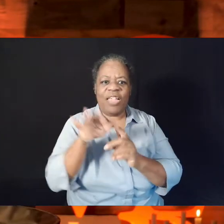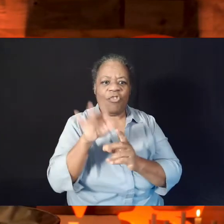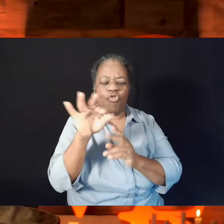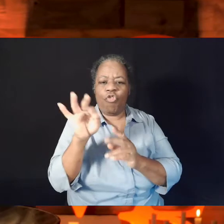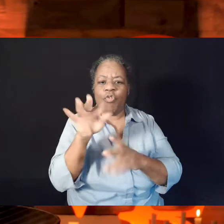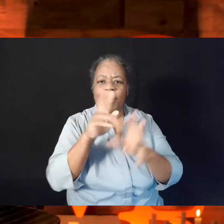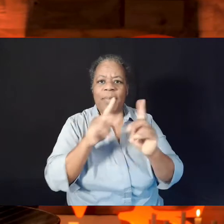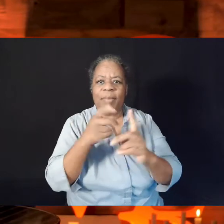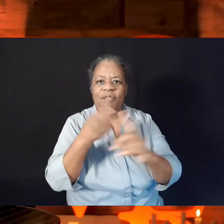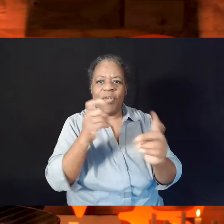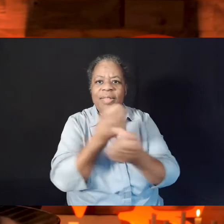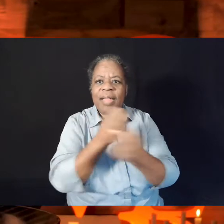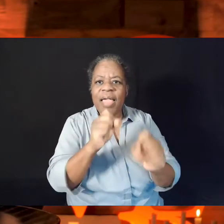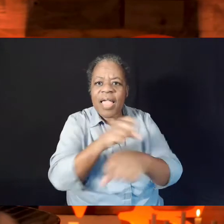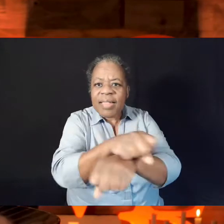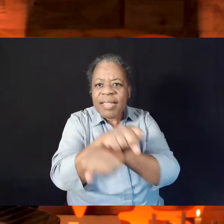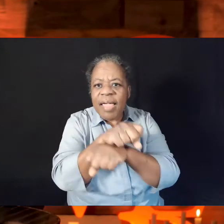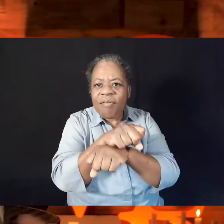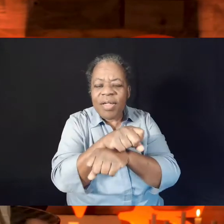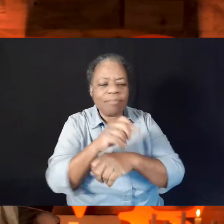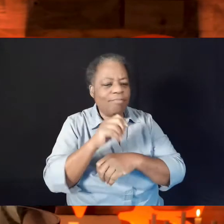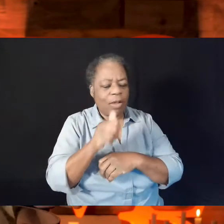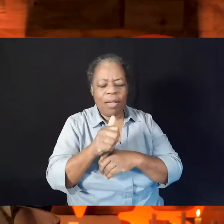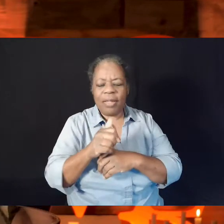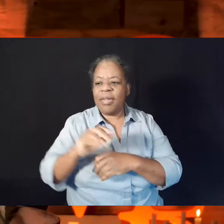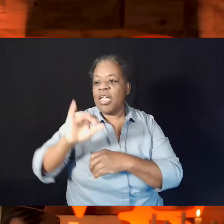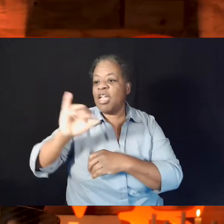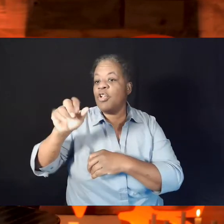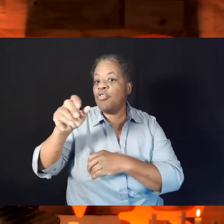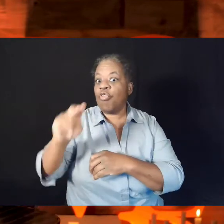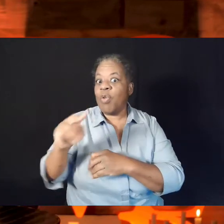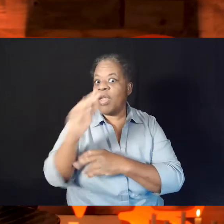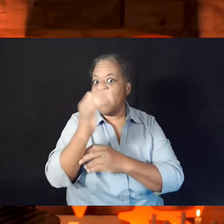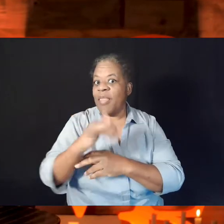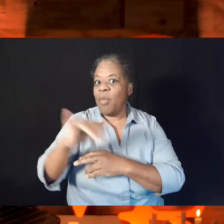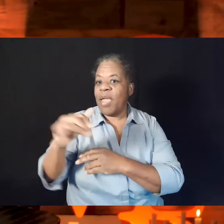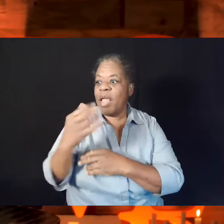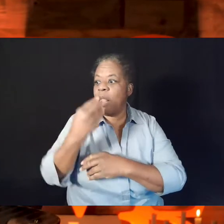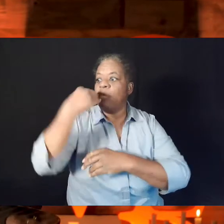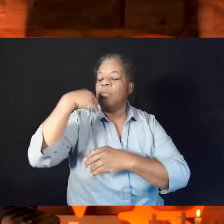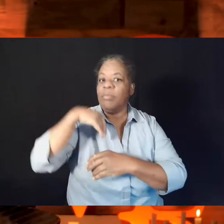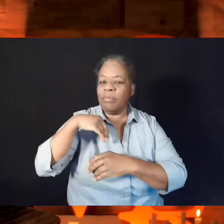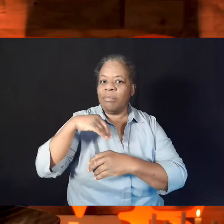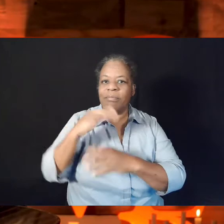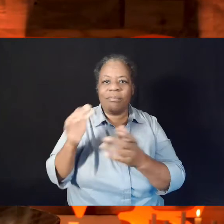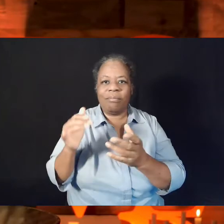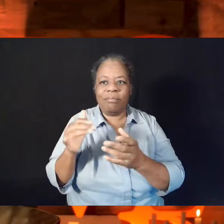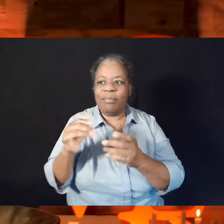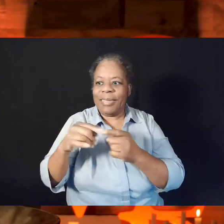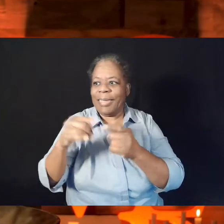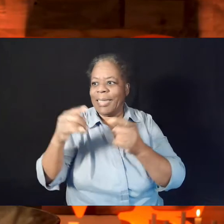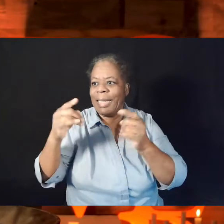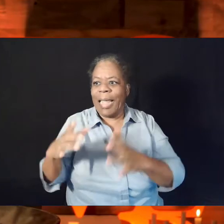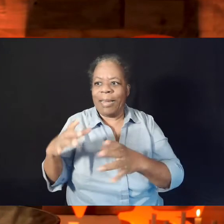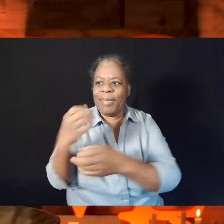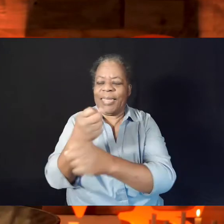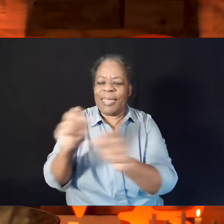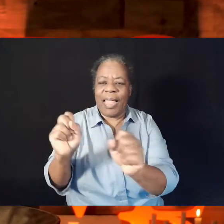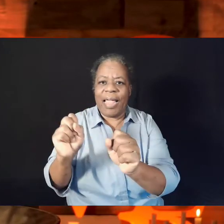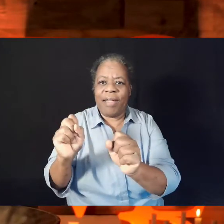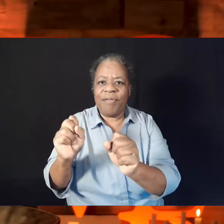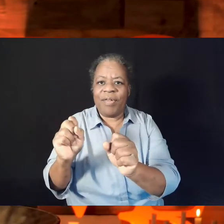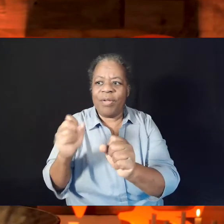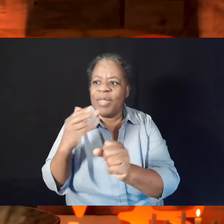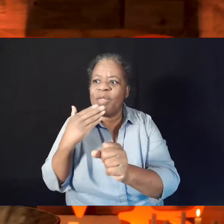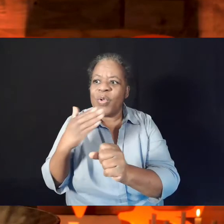Egypt. Not Jonah in the belly of the whale, with God redeeming even the enemies of his people with good news of